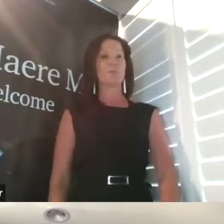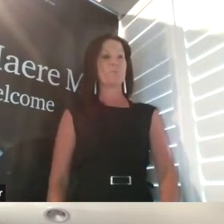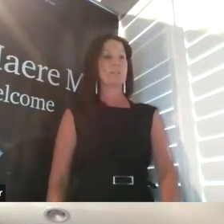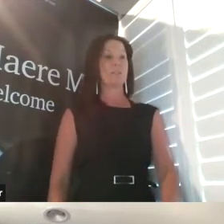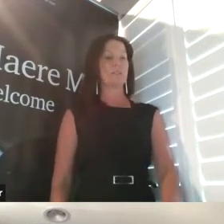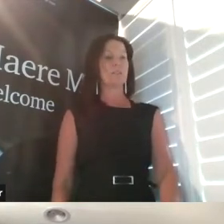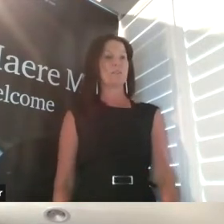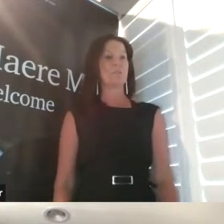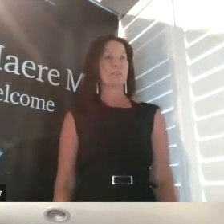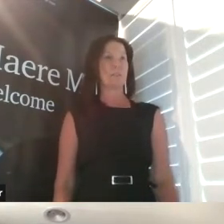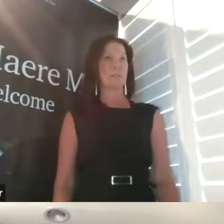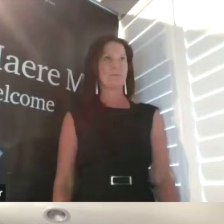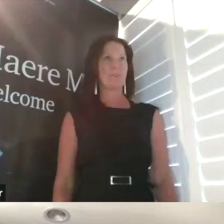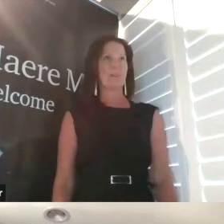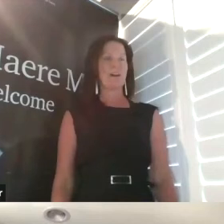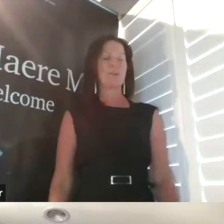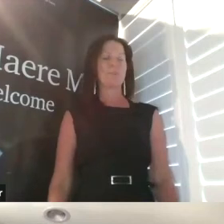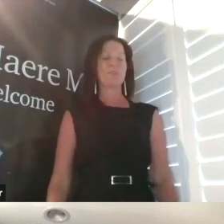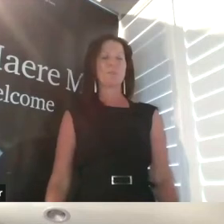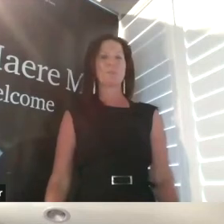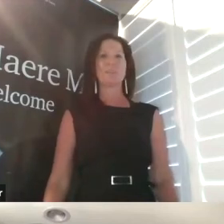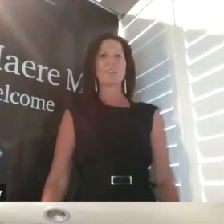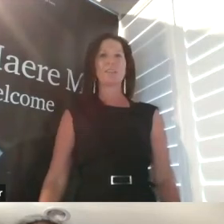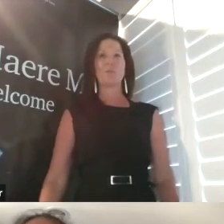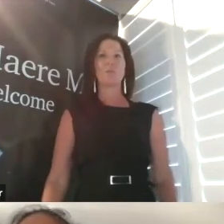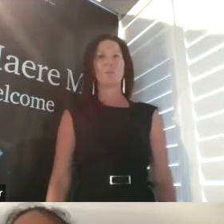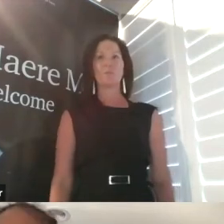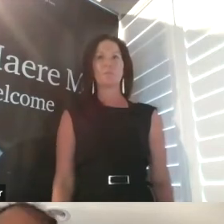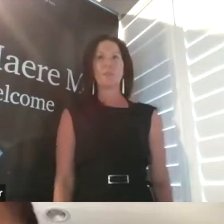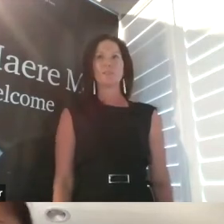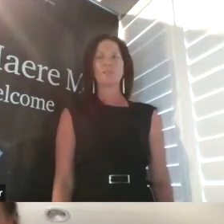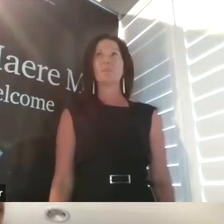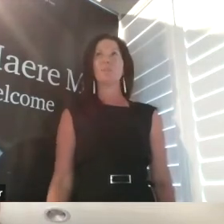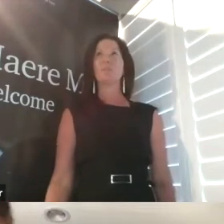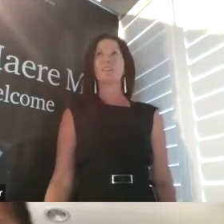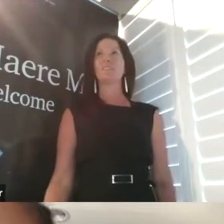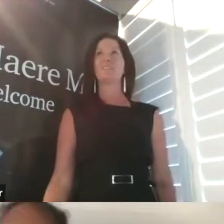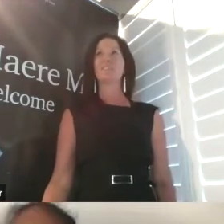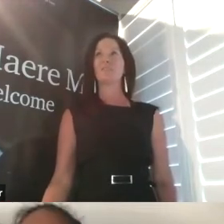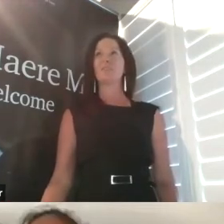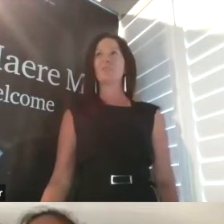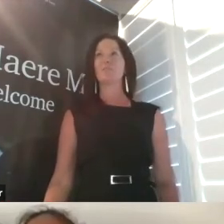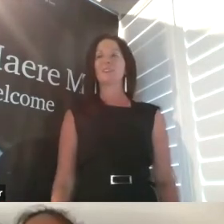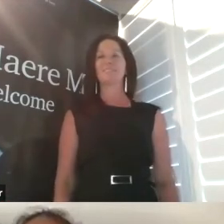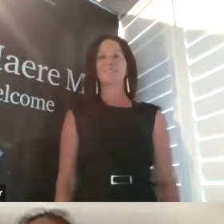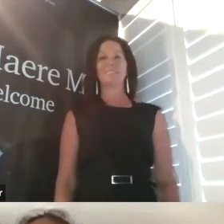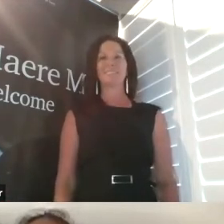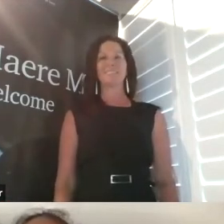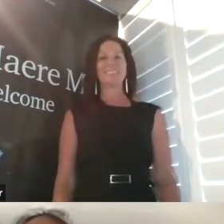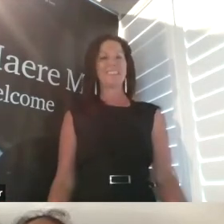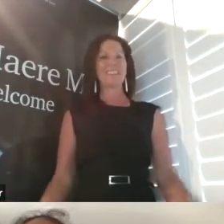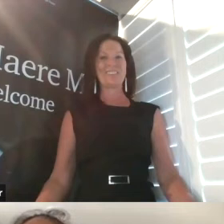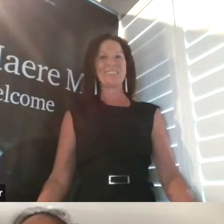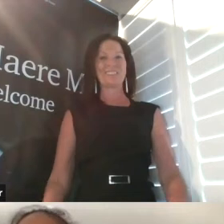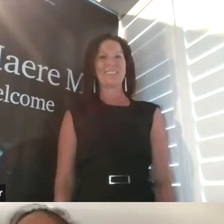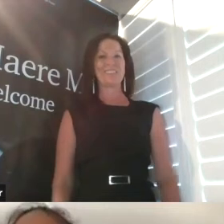te hunga mate ki te hunga mate. A piti hono tātai hono, te hunga ora ki te hunga ora.